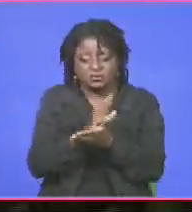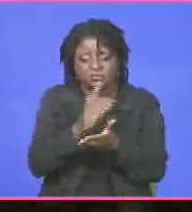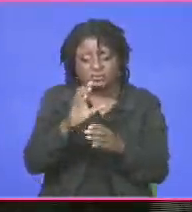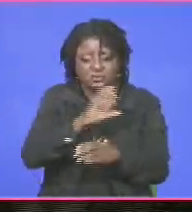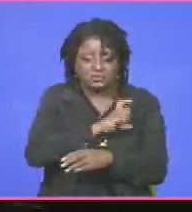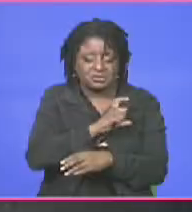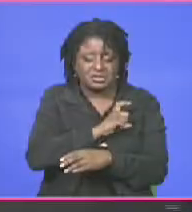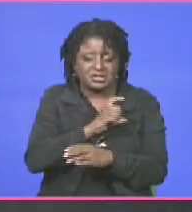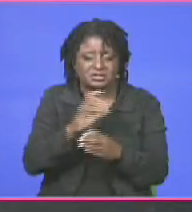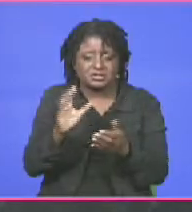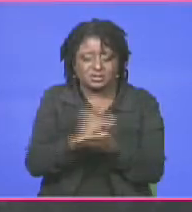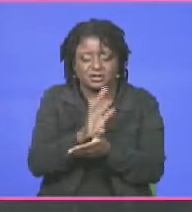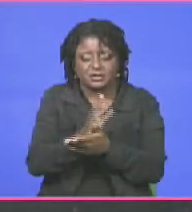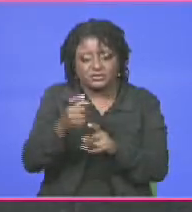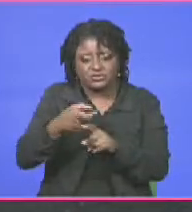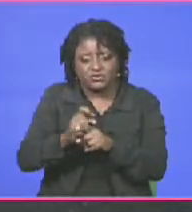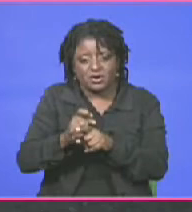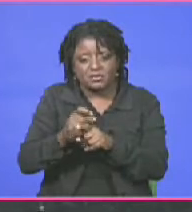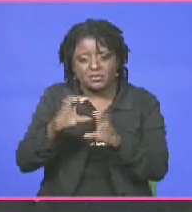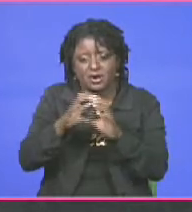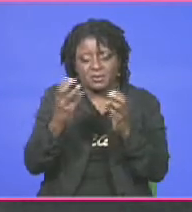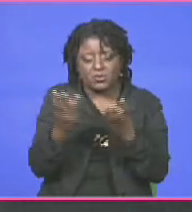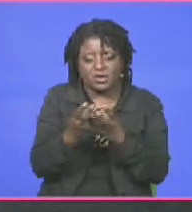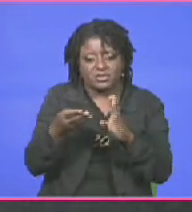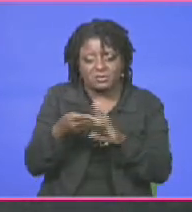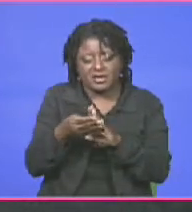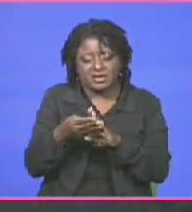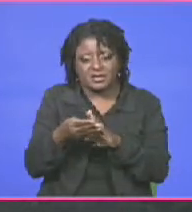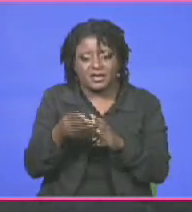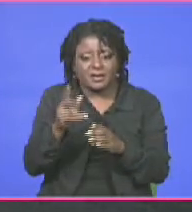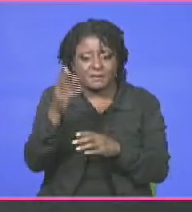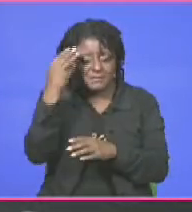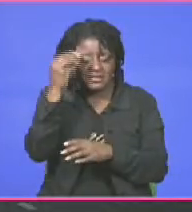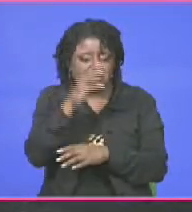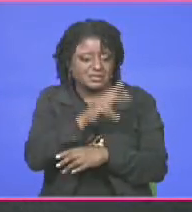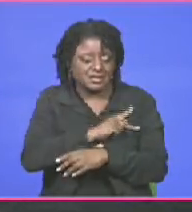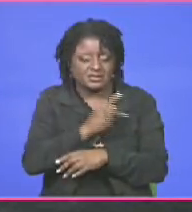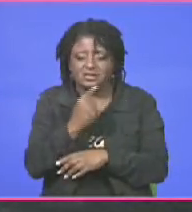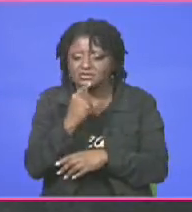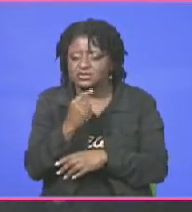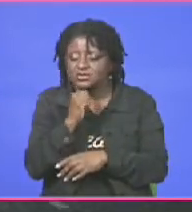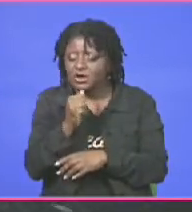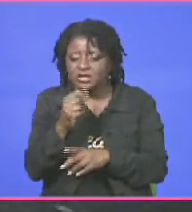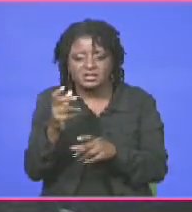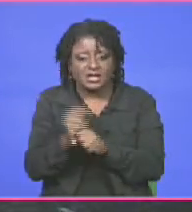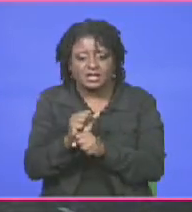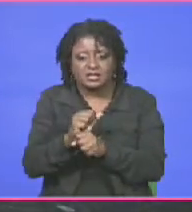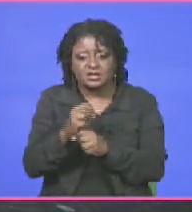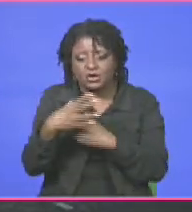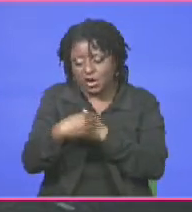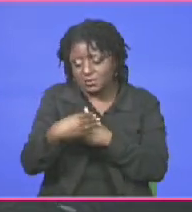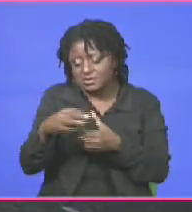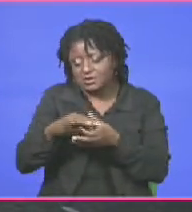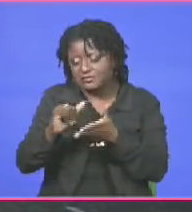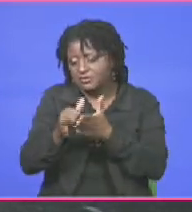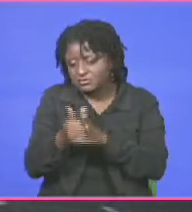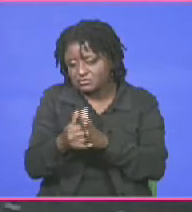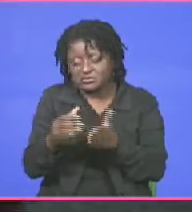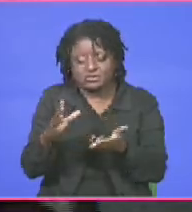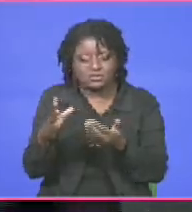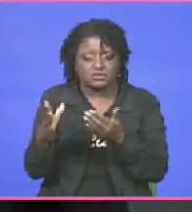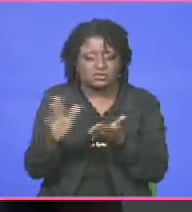Commonwealth Bank, Mr. Knight noted that he had not been served with copies of those documents and he requested that they be given to